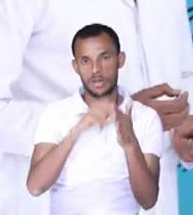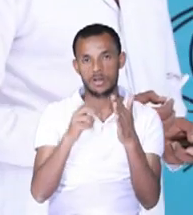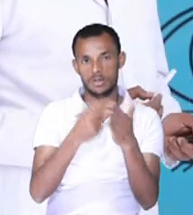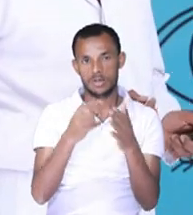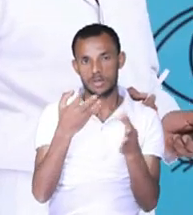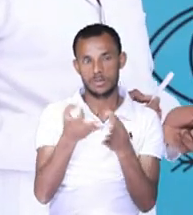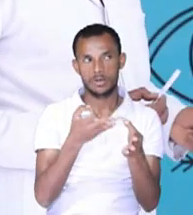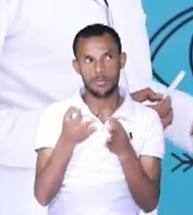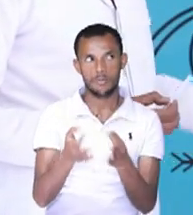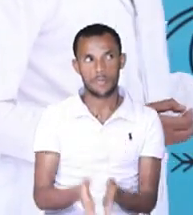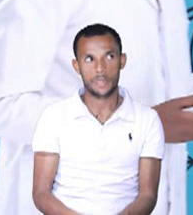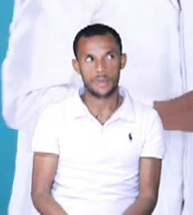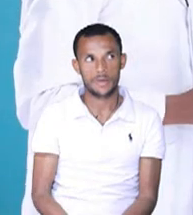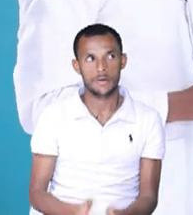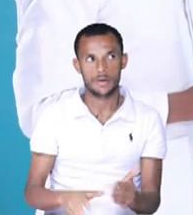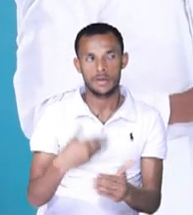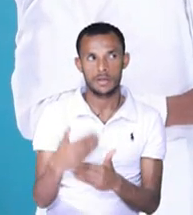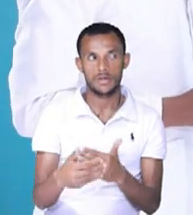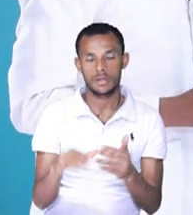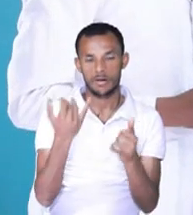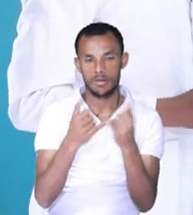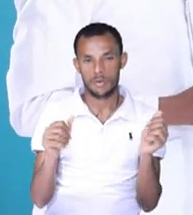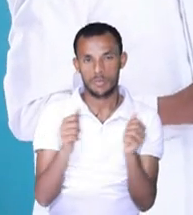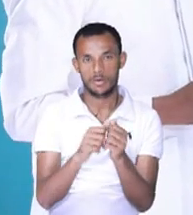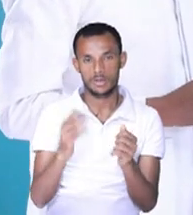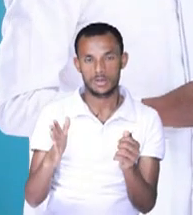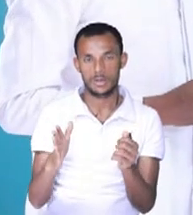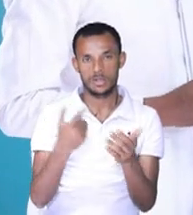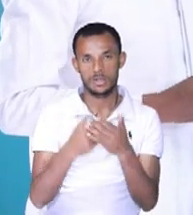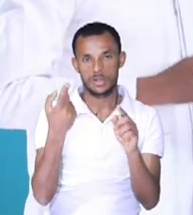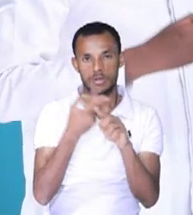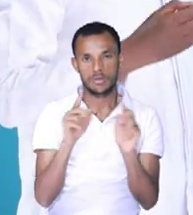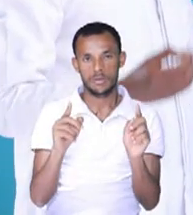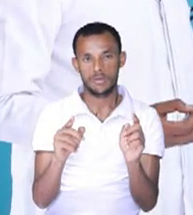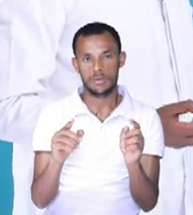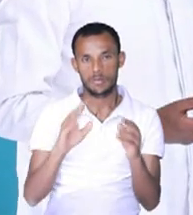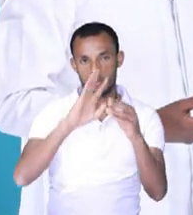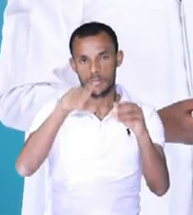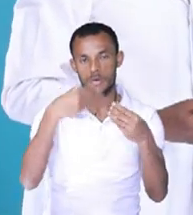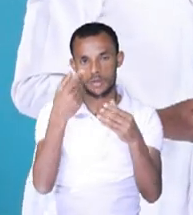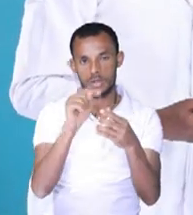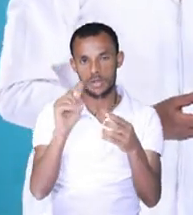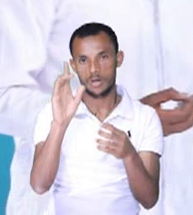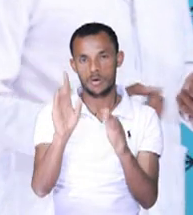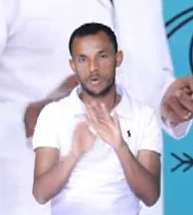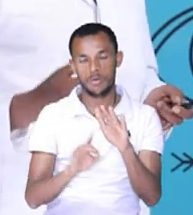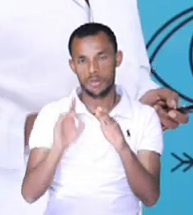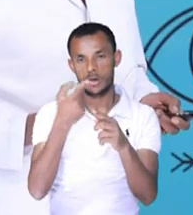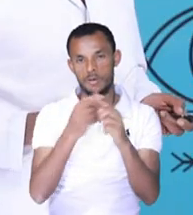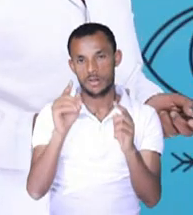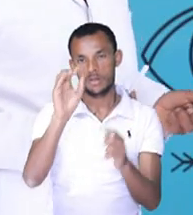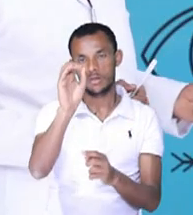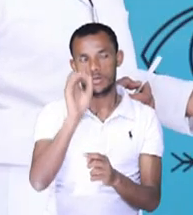expression. Then divide both sides by this difference, provided that the denominator is different from